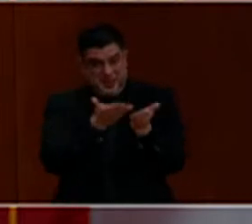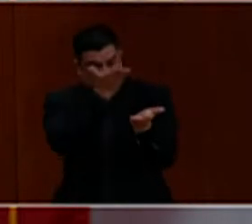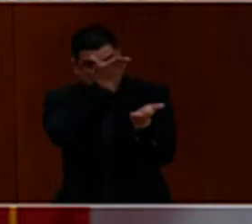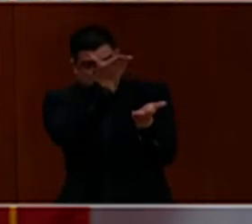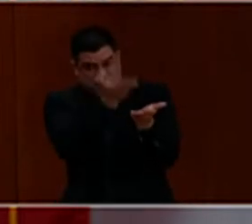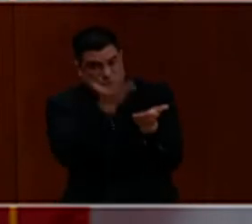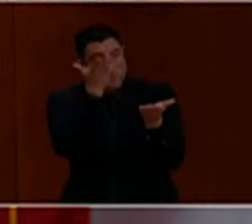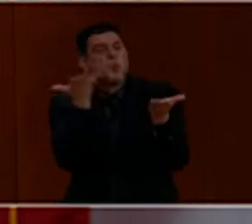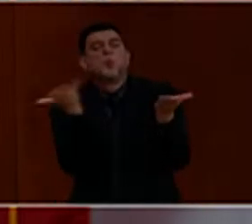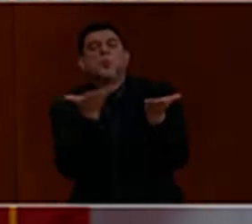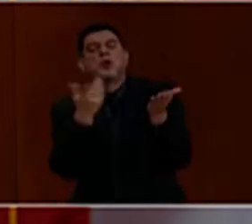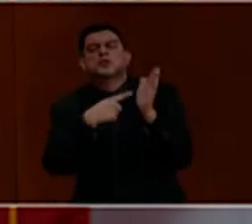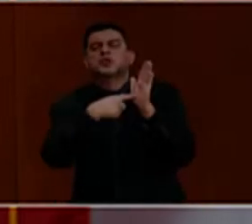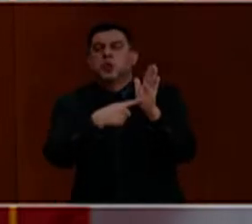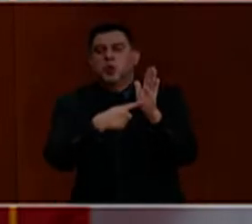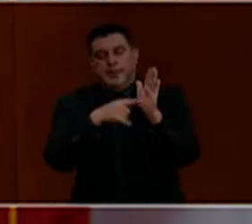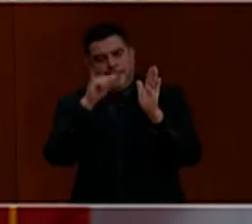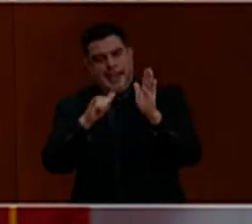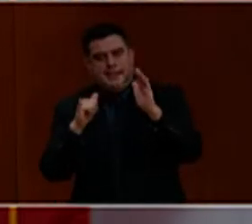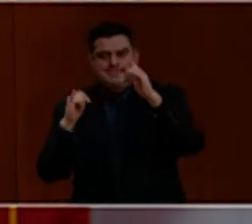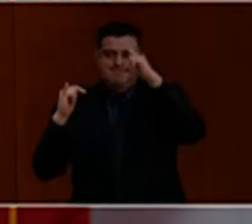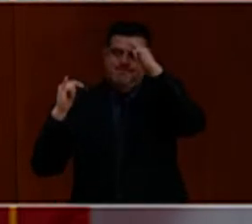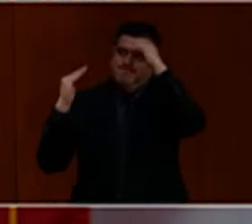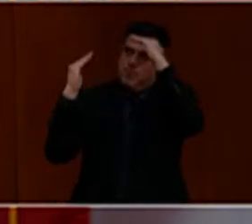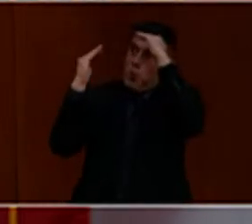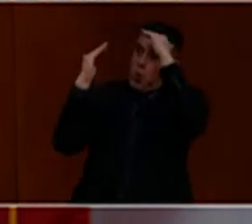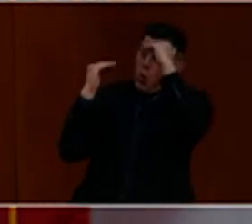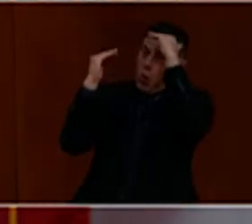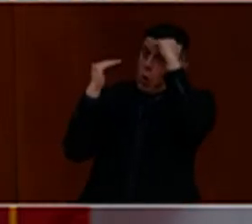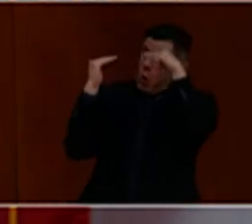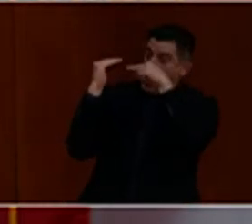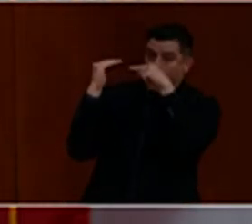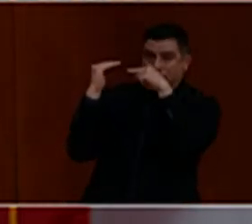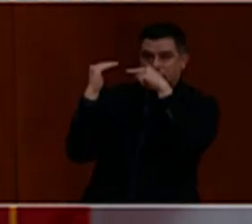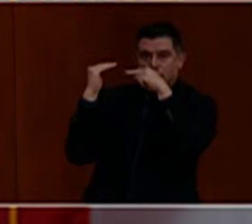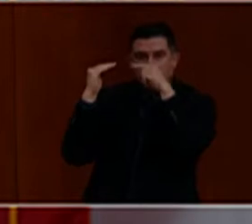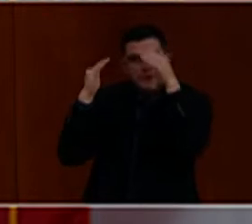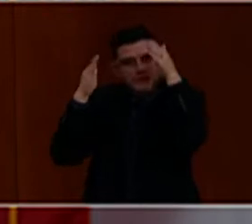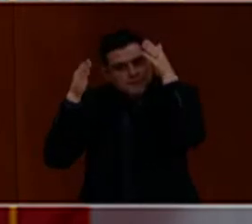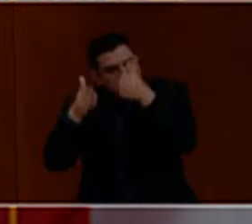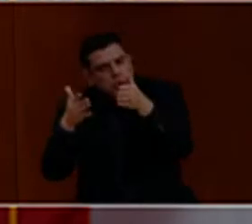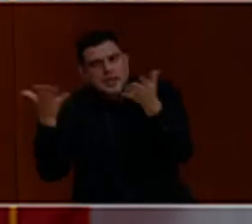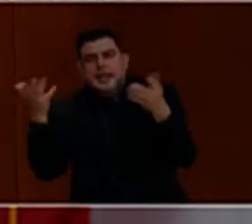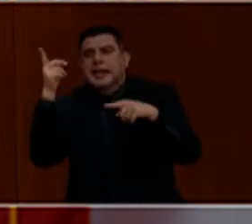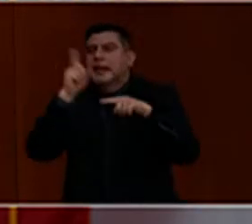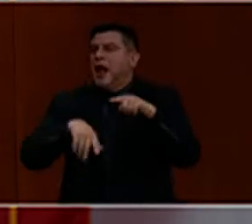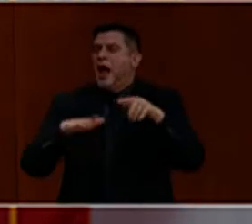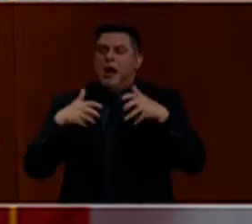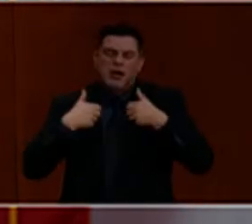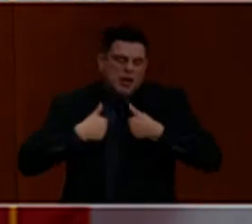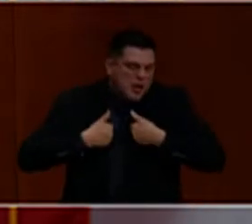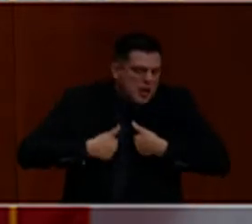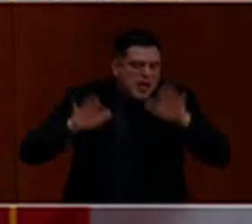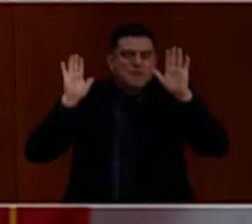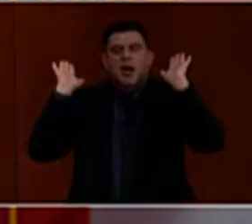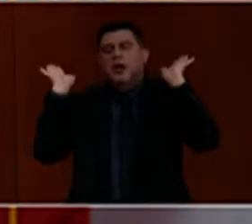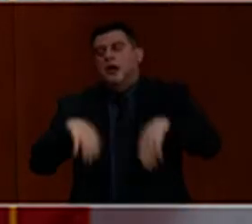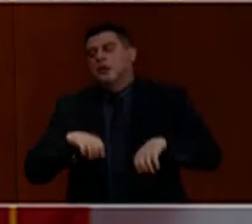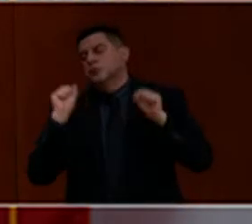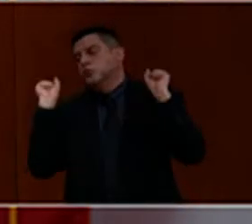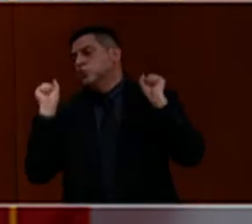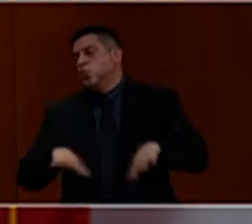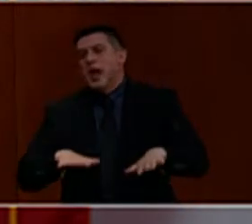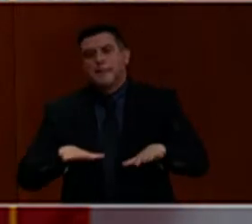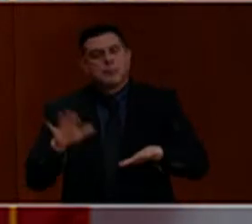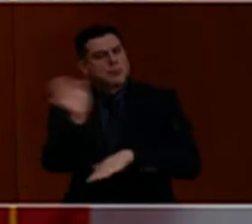should always look forward to this won't define us. We'll be bigger and better and stronger for it. And I think your family sitting here,